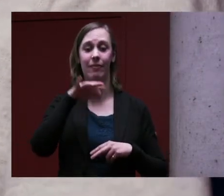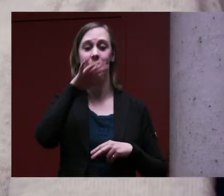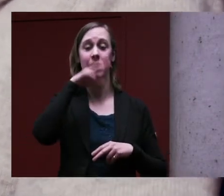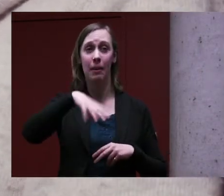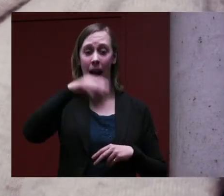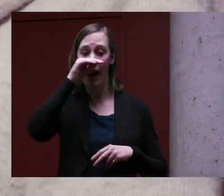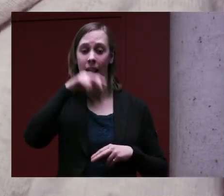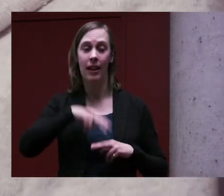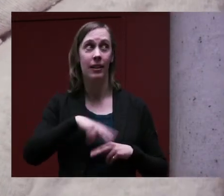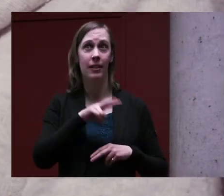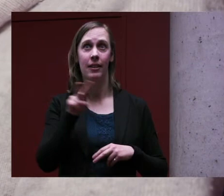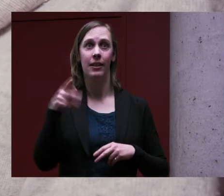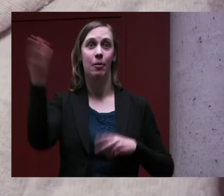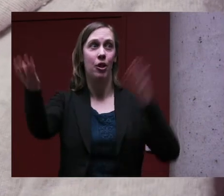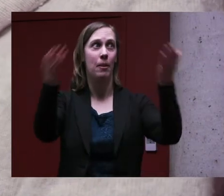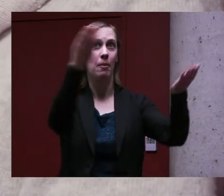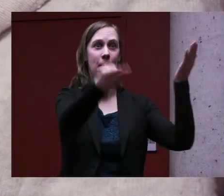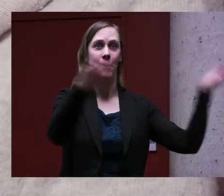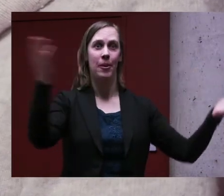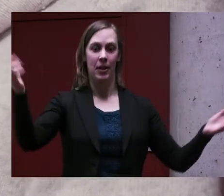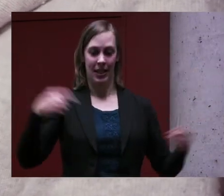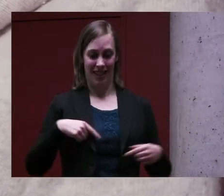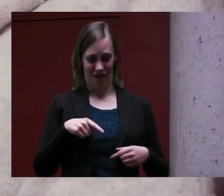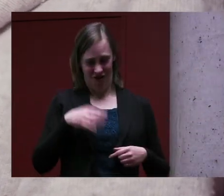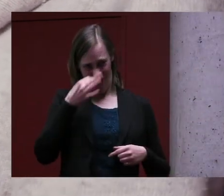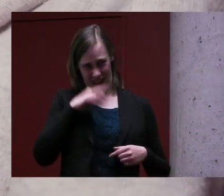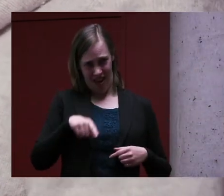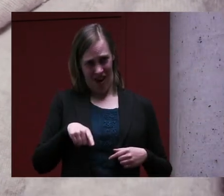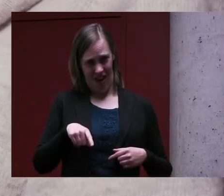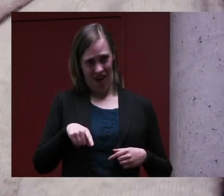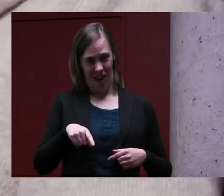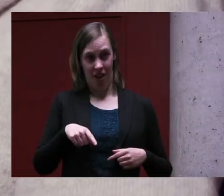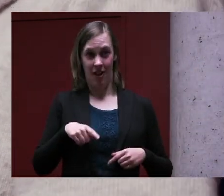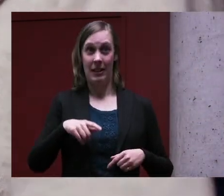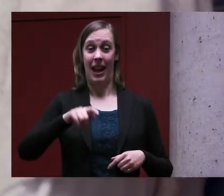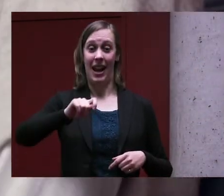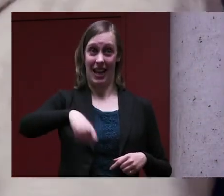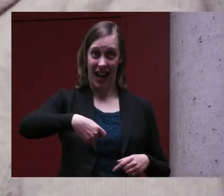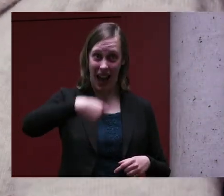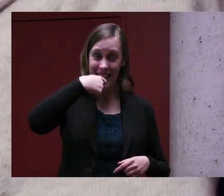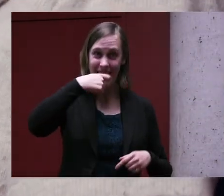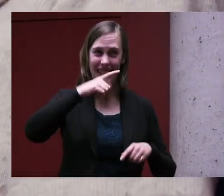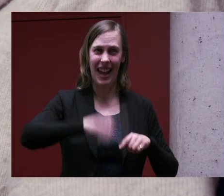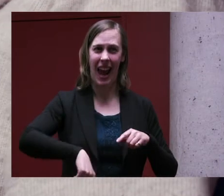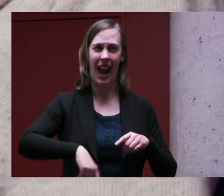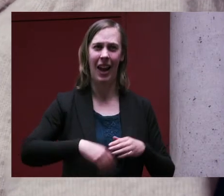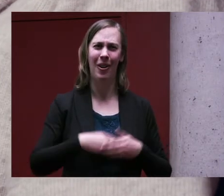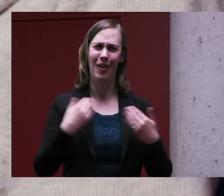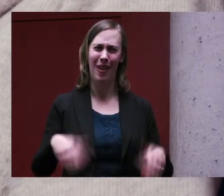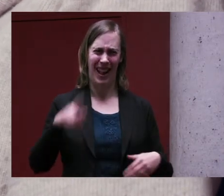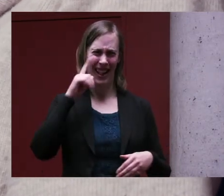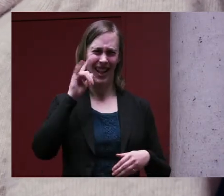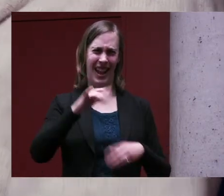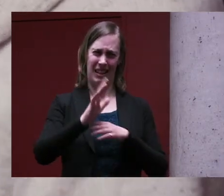smelling their food, seeing their food, just inches from their mouths. Isn't that an ancient